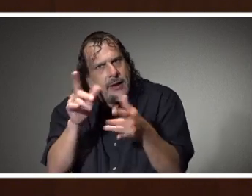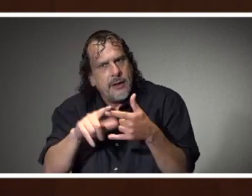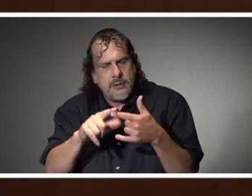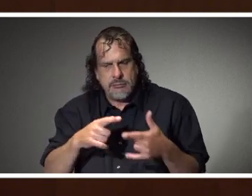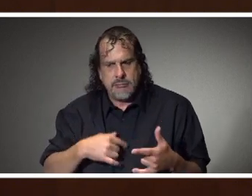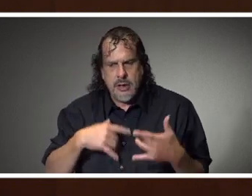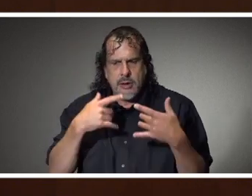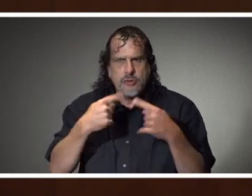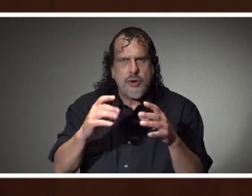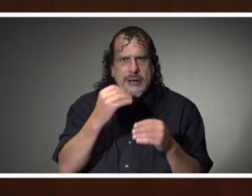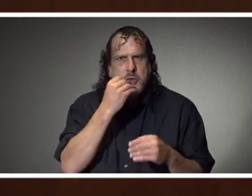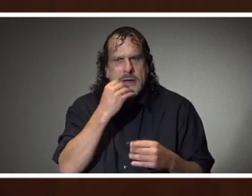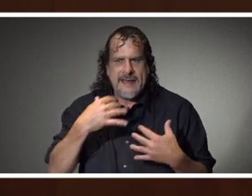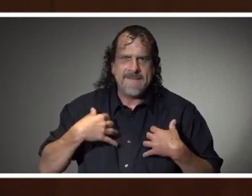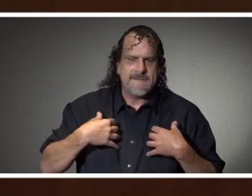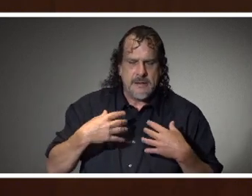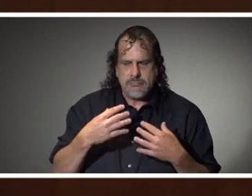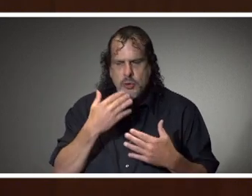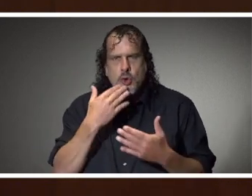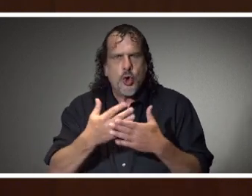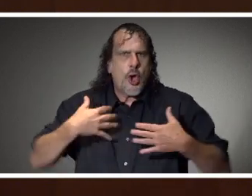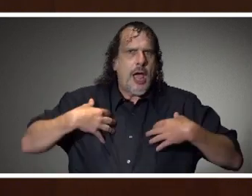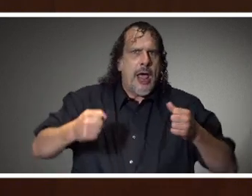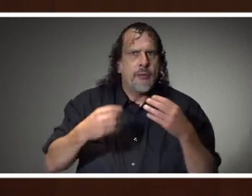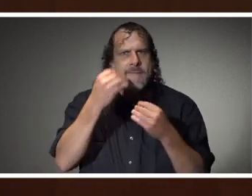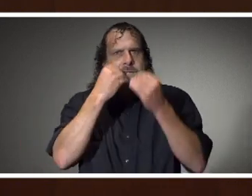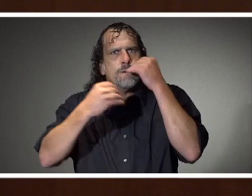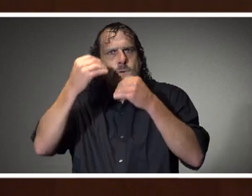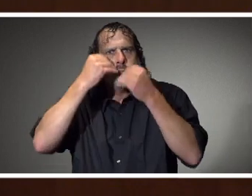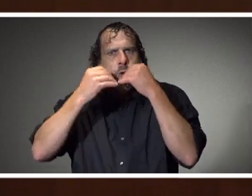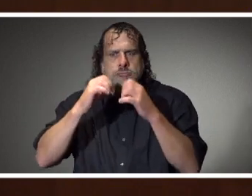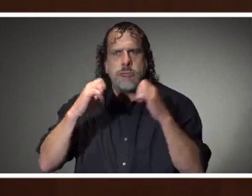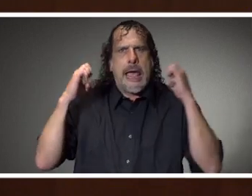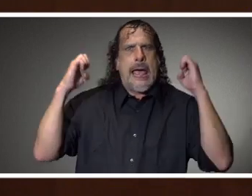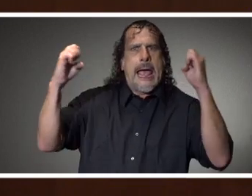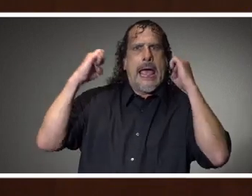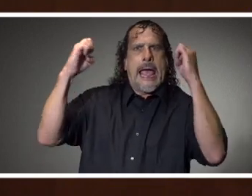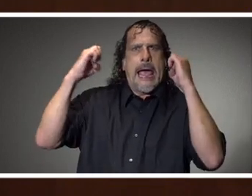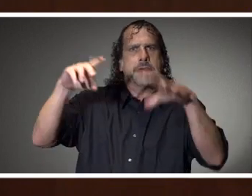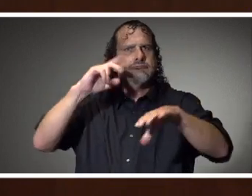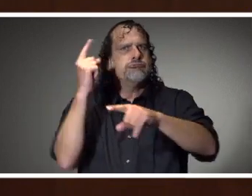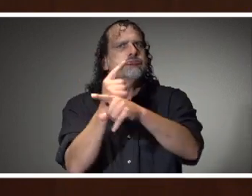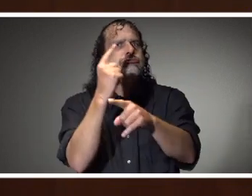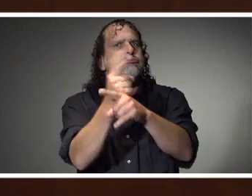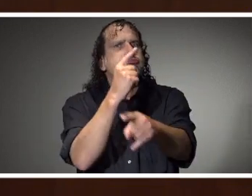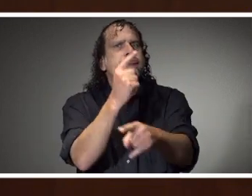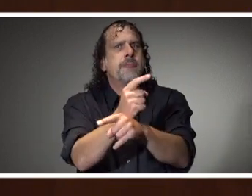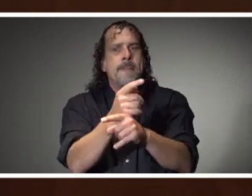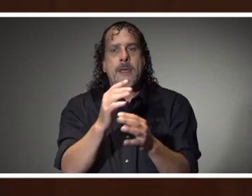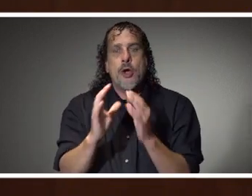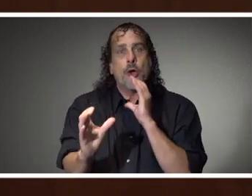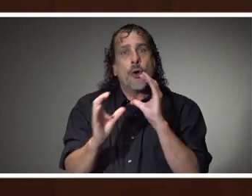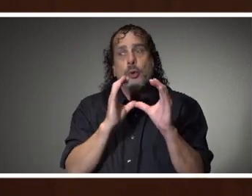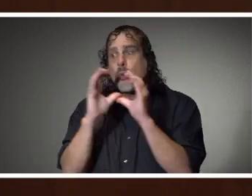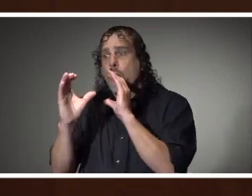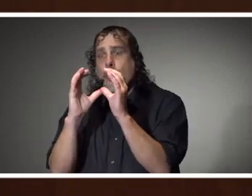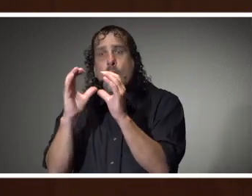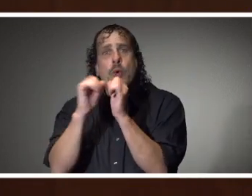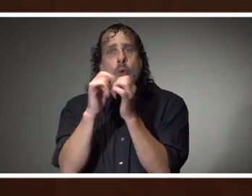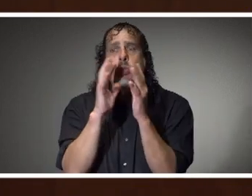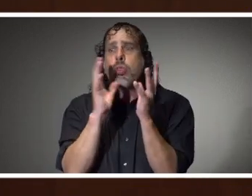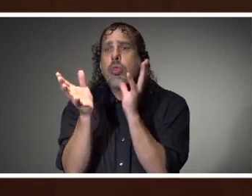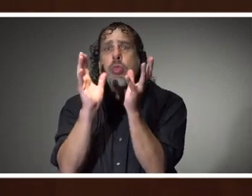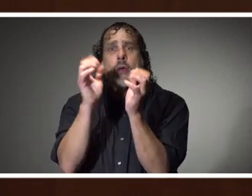healthy, well-balanced meals and exercising regularly, and connecting with others. Governor Reeves spoke about